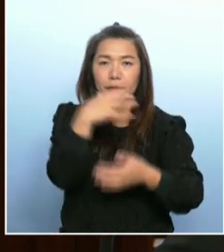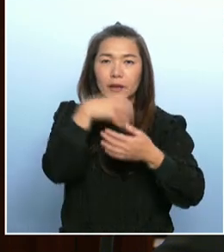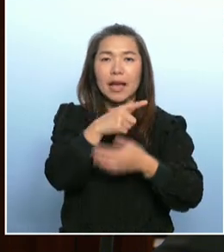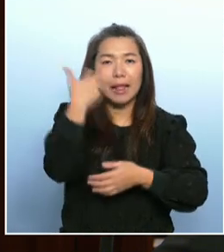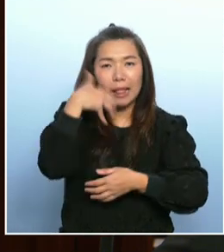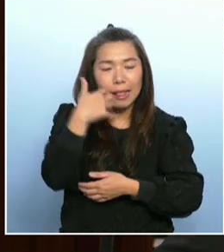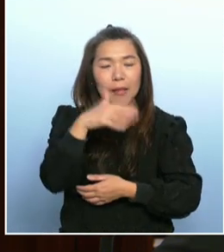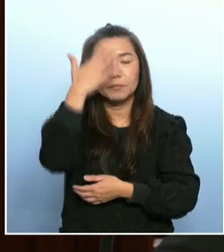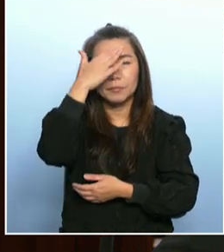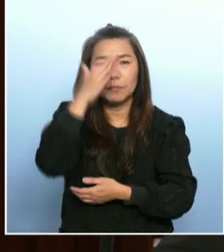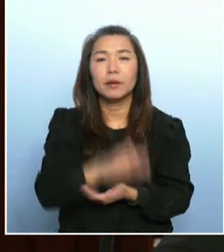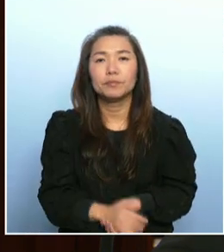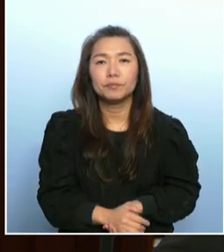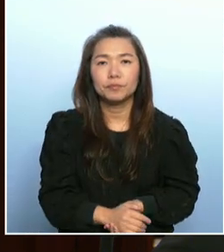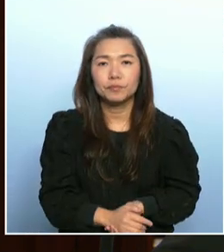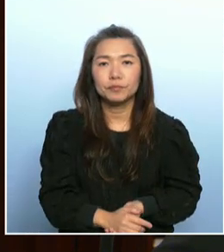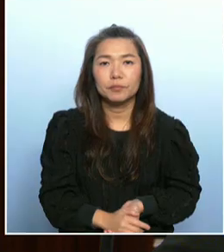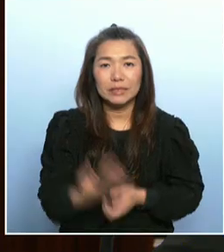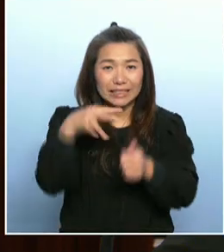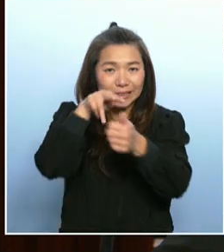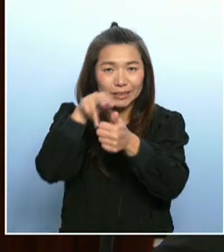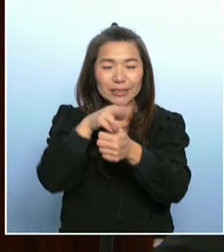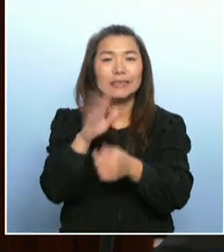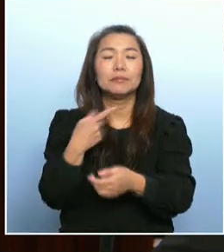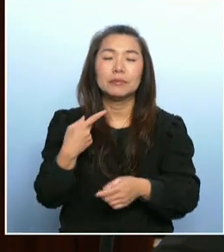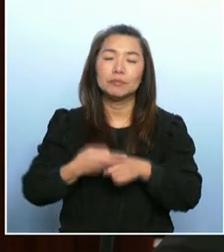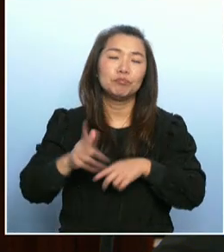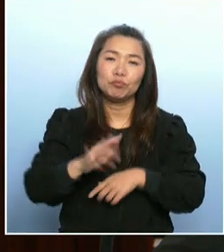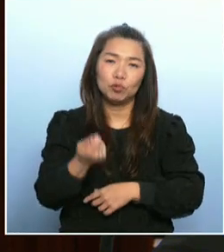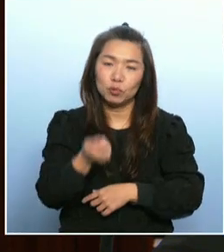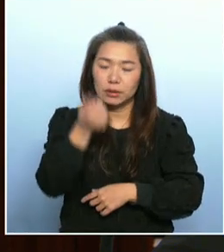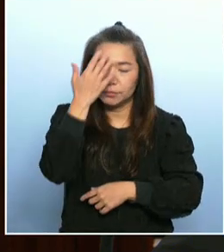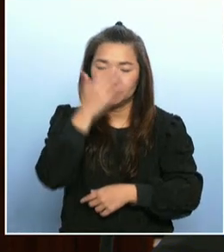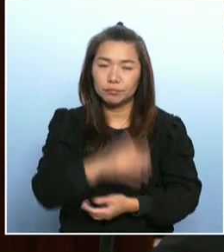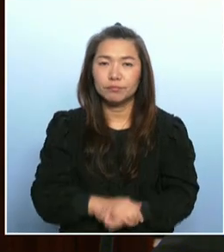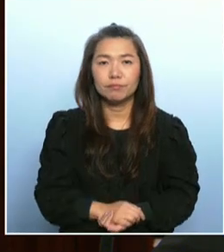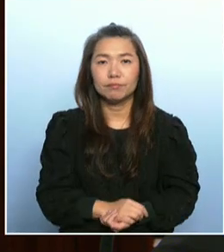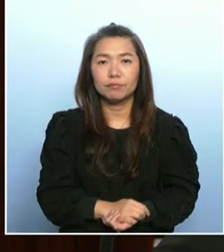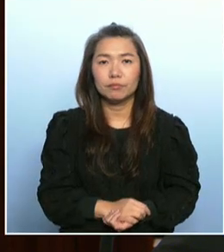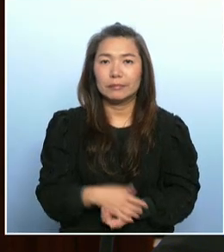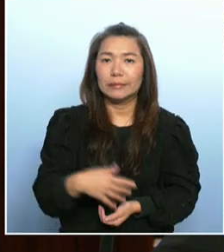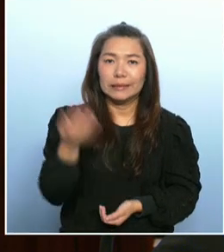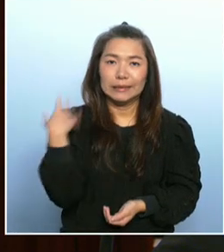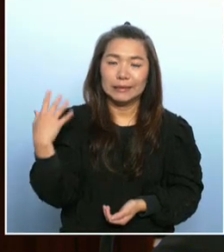homes. They understand how hard it is to work as care workers in care homes.